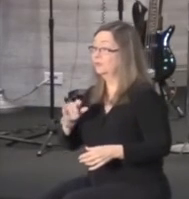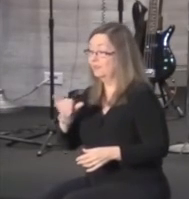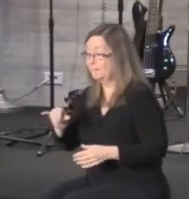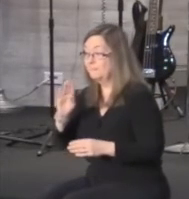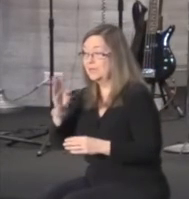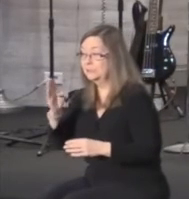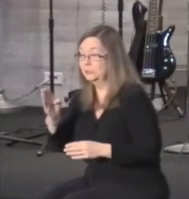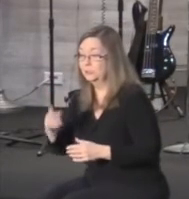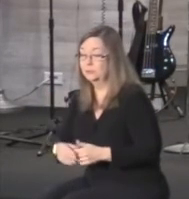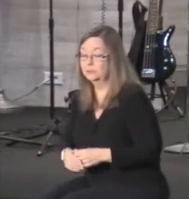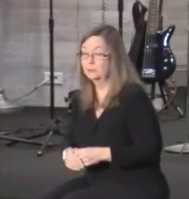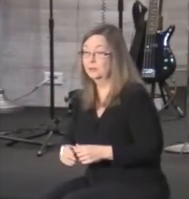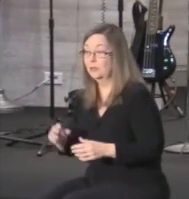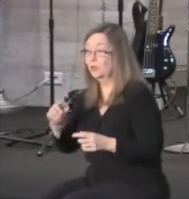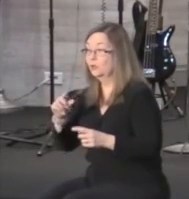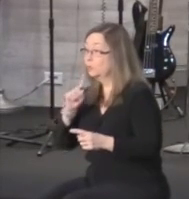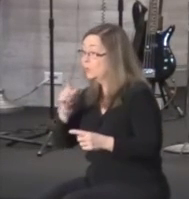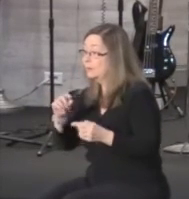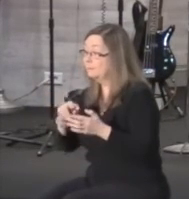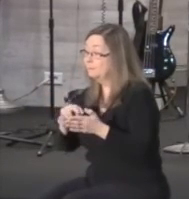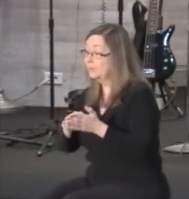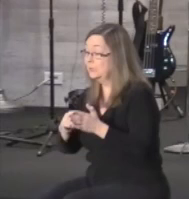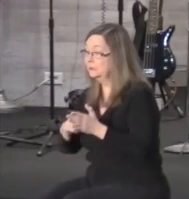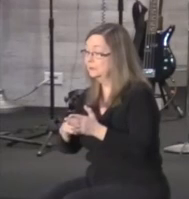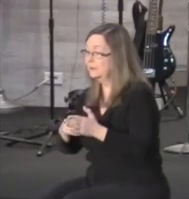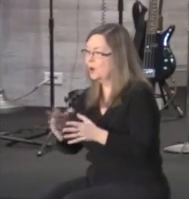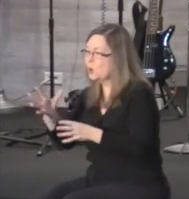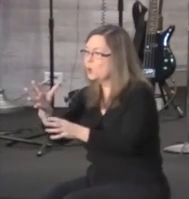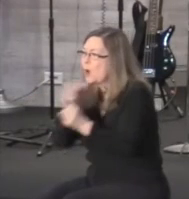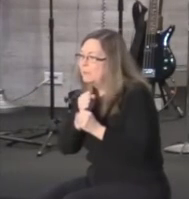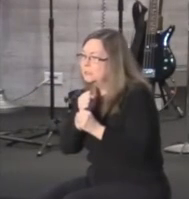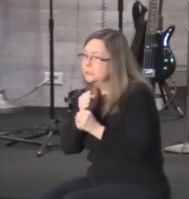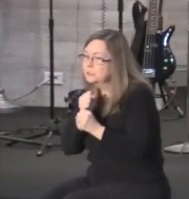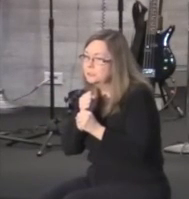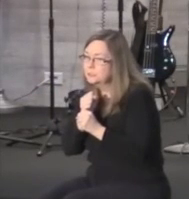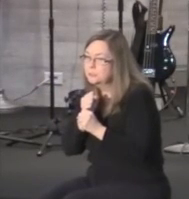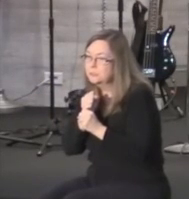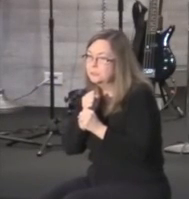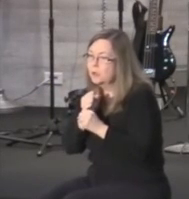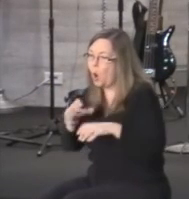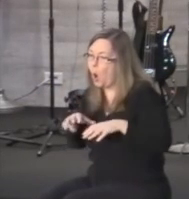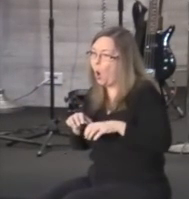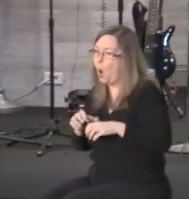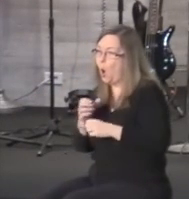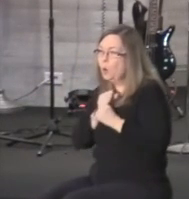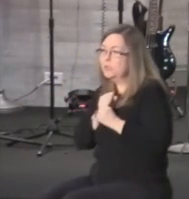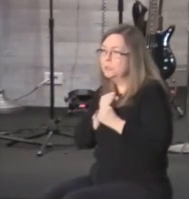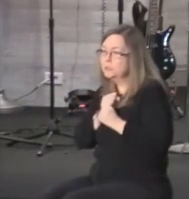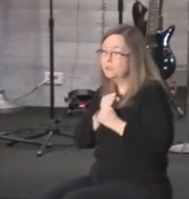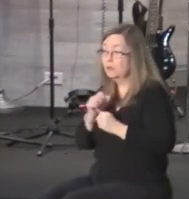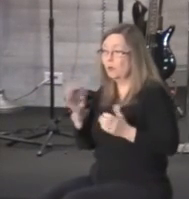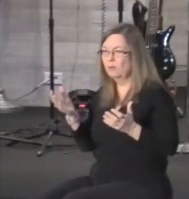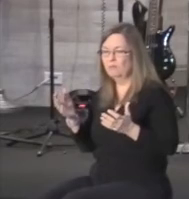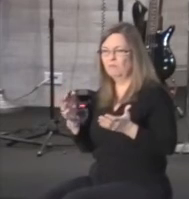is, take hold of it. Grab it. Grab hold of the message. Now, what message are we